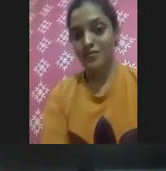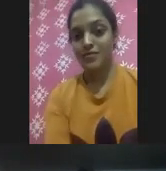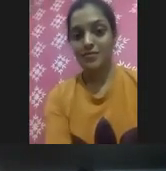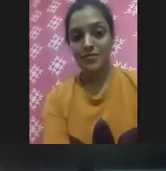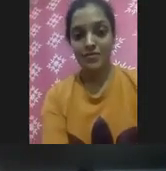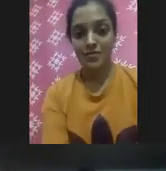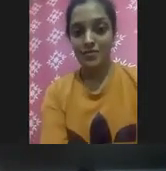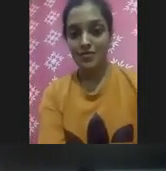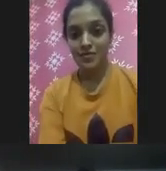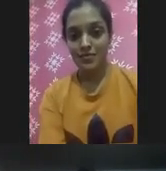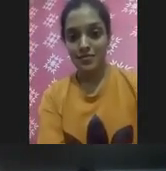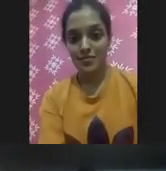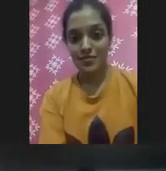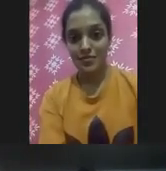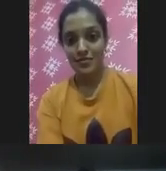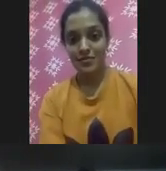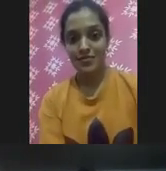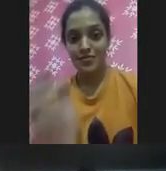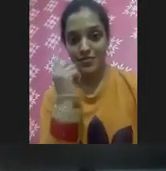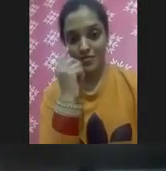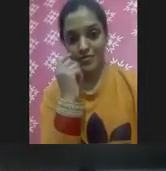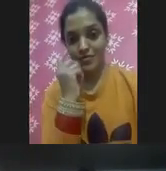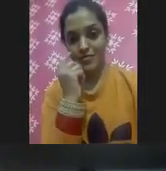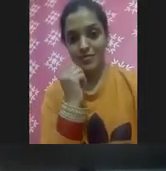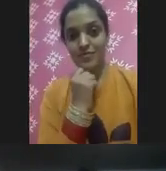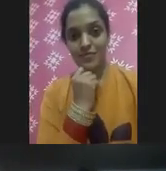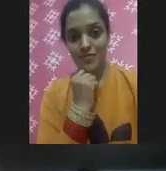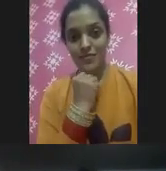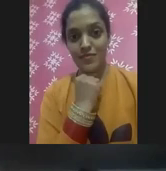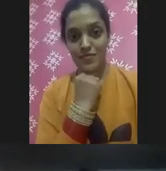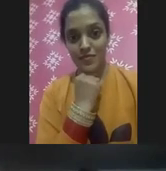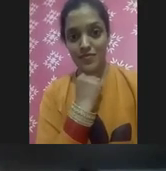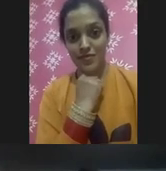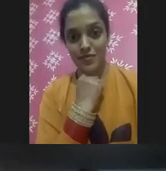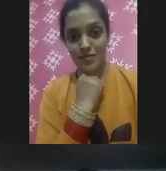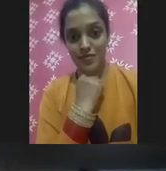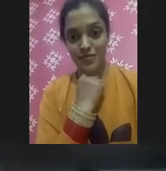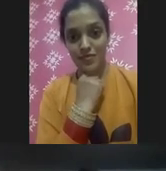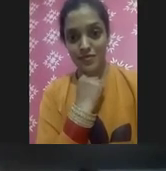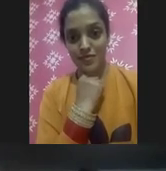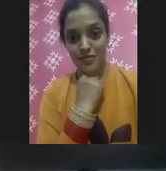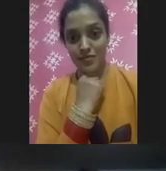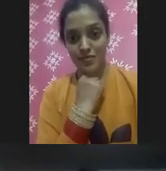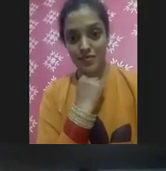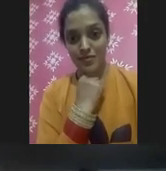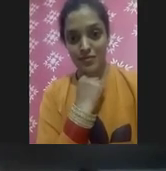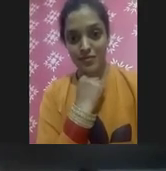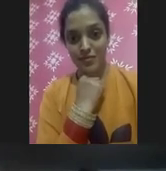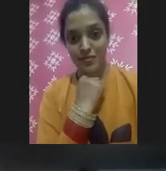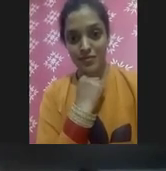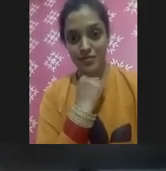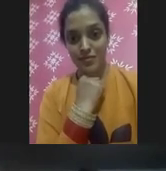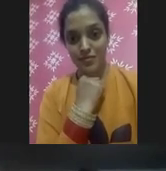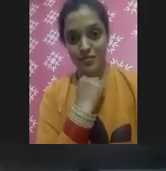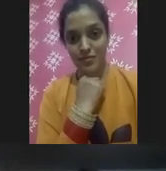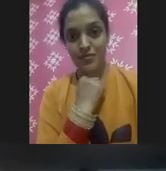year and should have already entered into force, but it was postponed. And then on 19